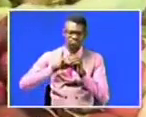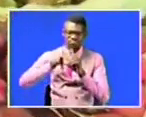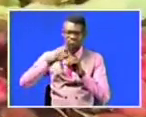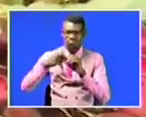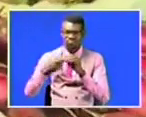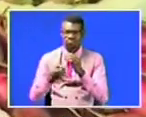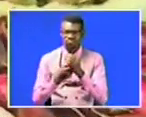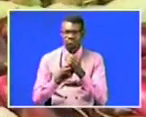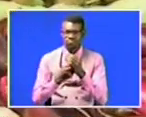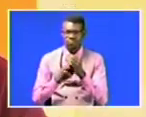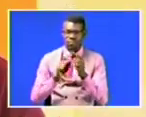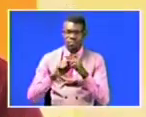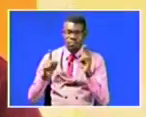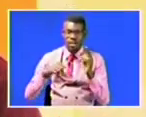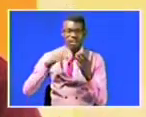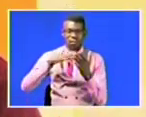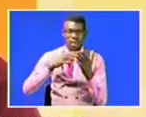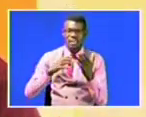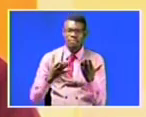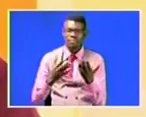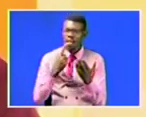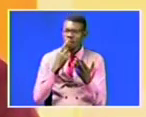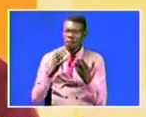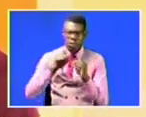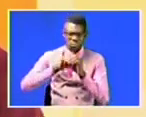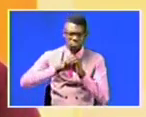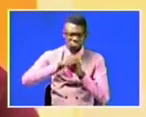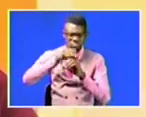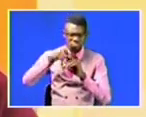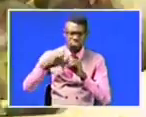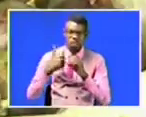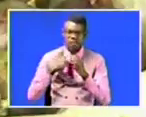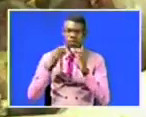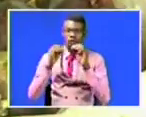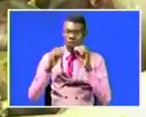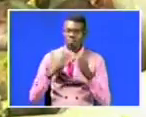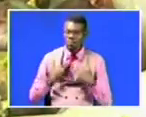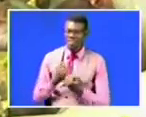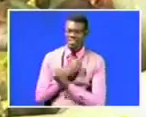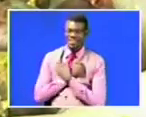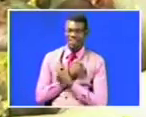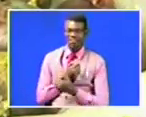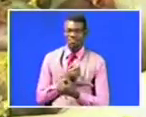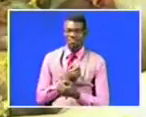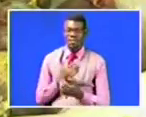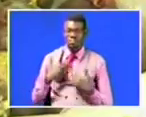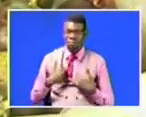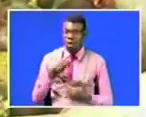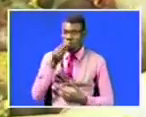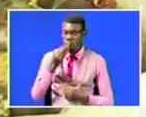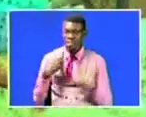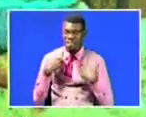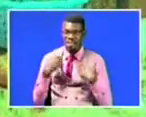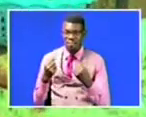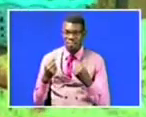supermarket, that is so clean, none has a spot on it, the ones that attract our eyes so much. Most people who are eating healthy